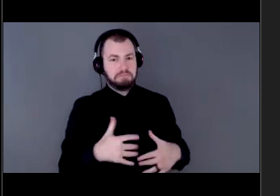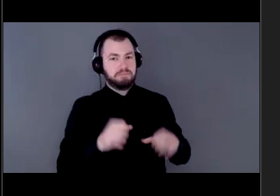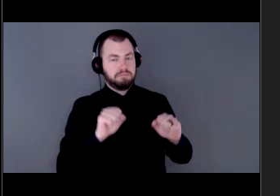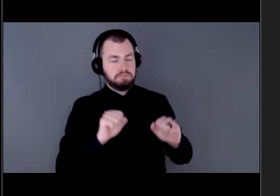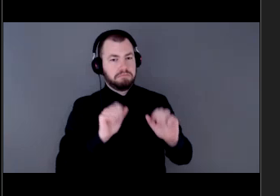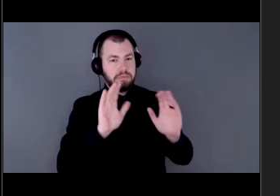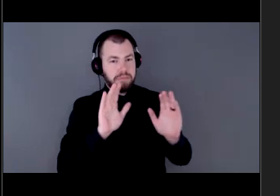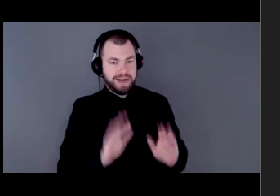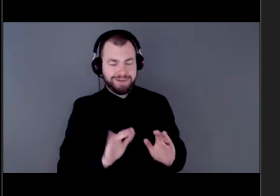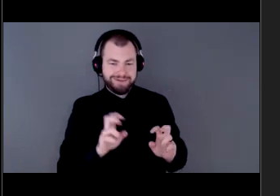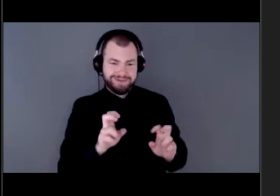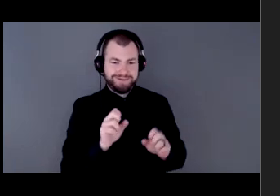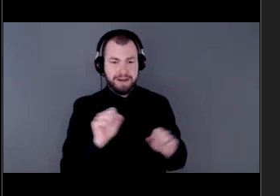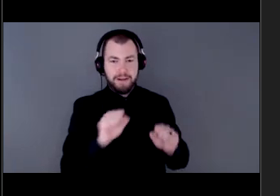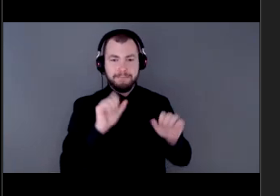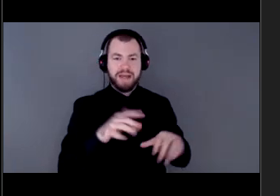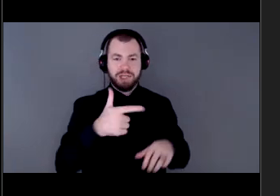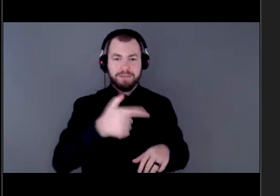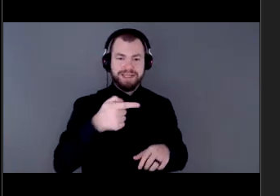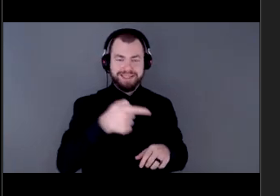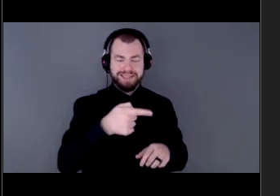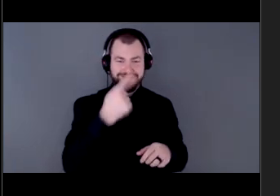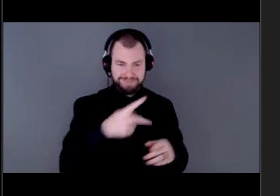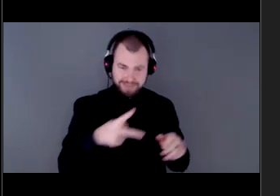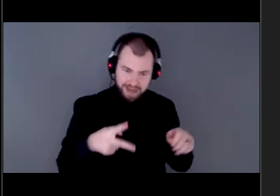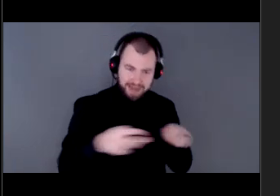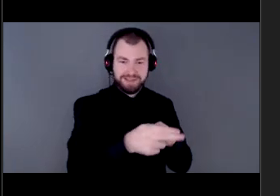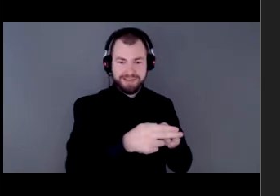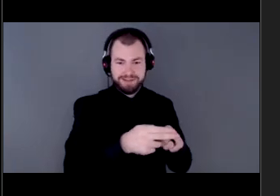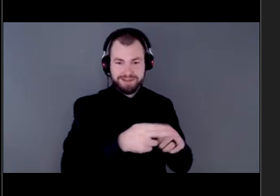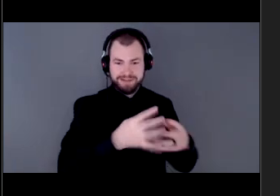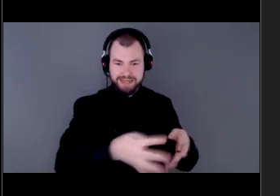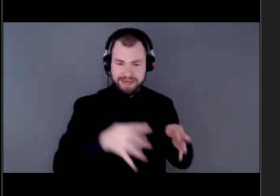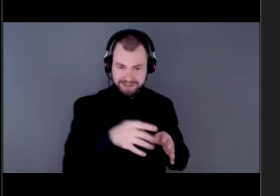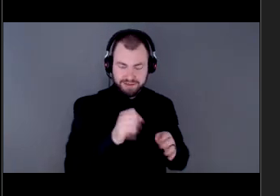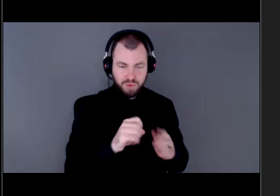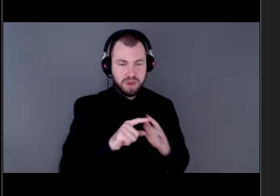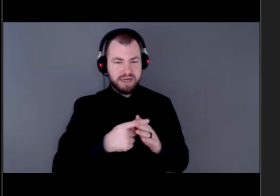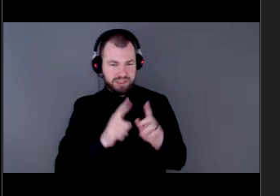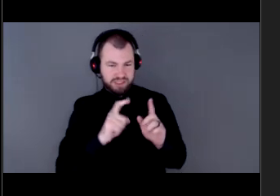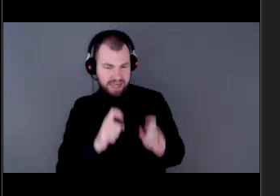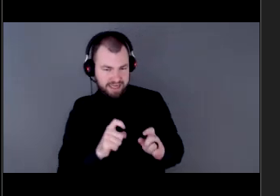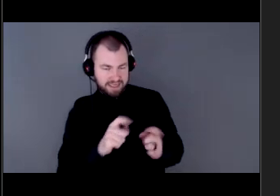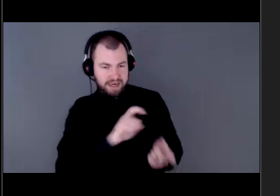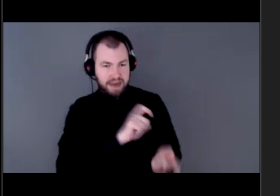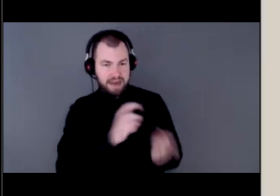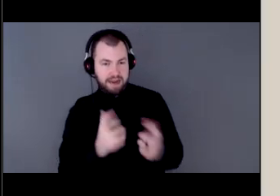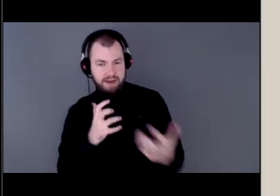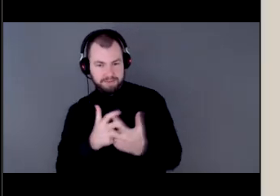bullet here for cutting these large bundles. So initial tests of adaptations of existing tools. Next.